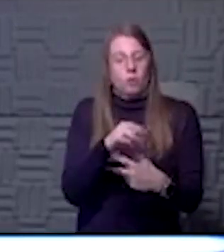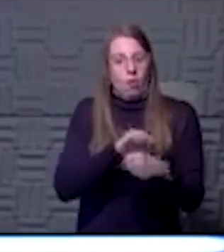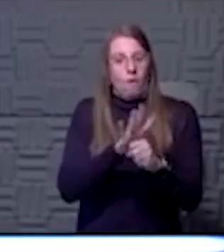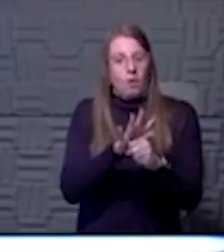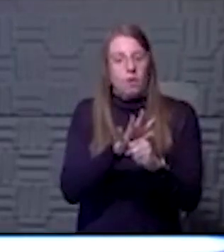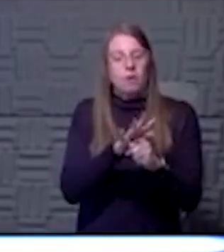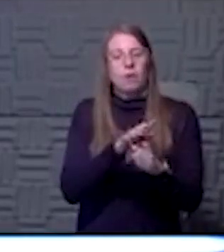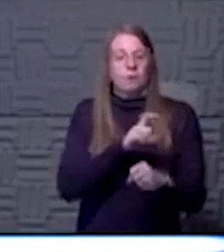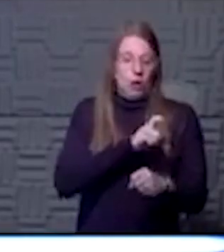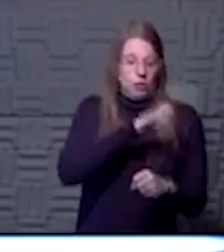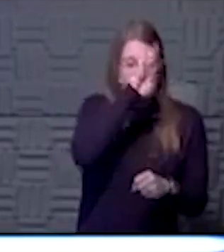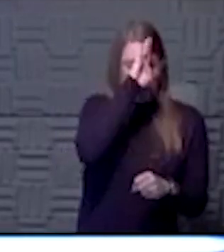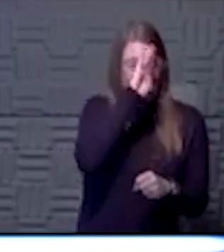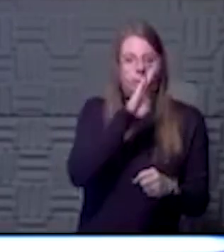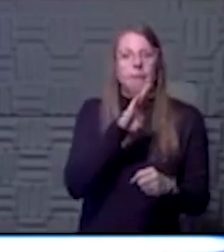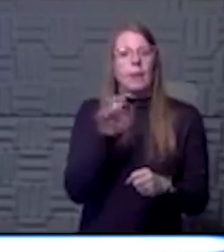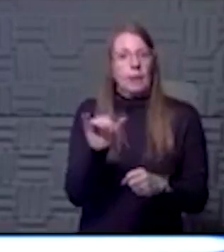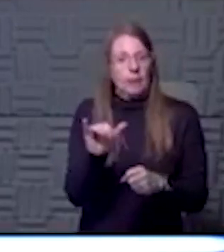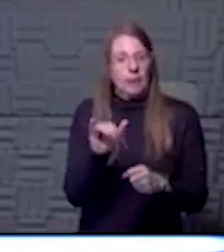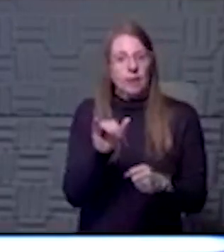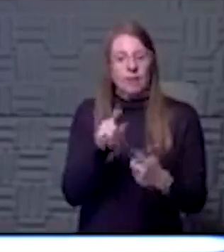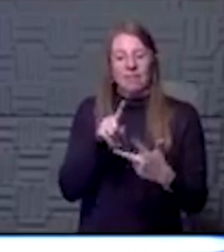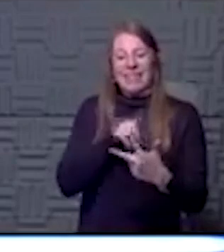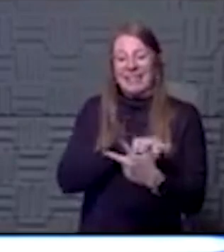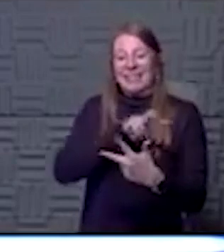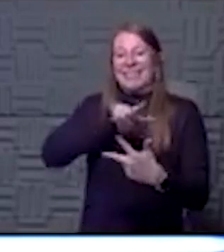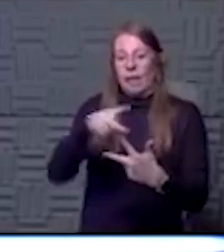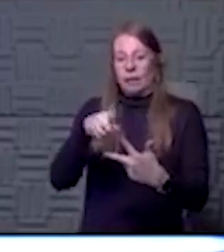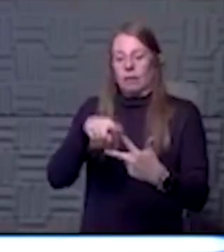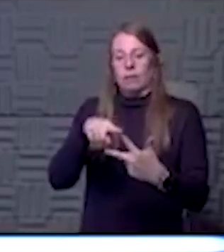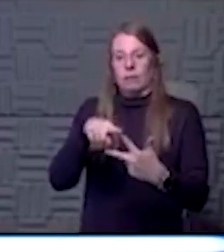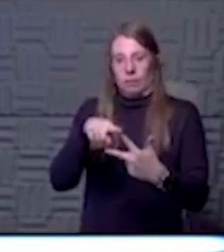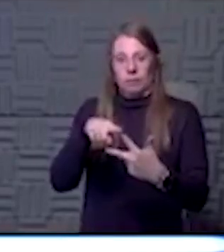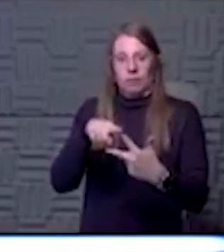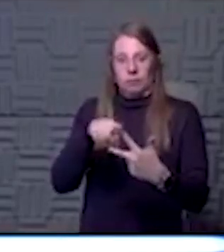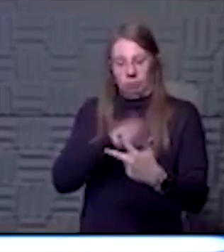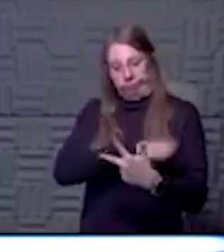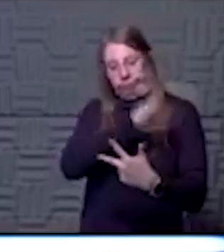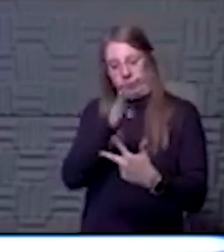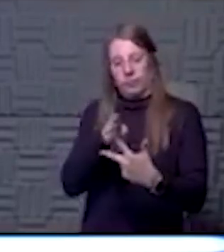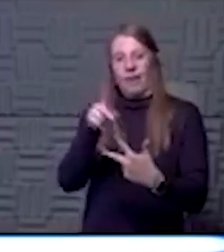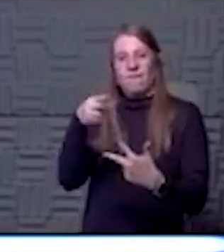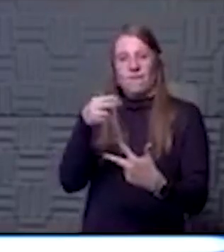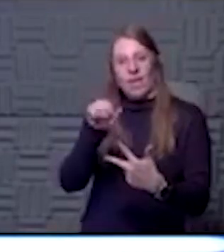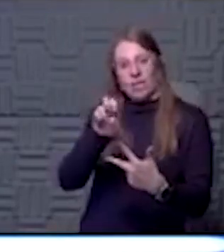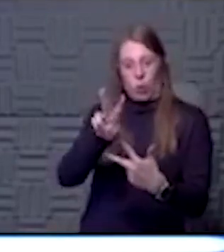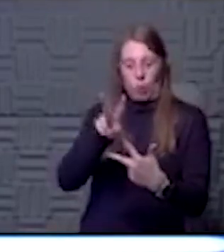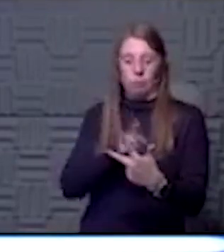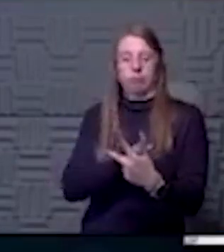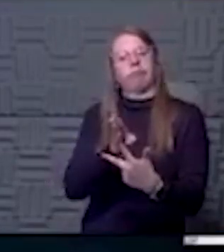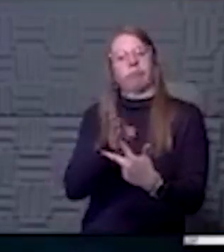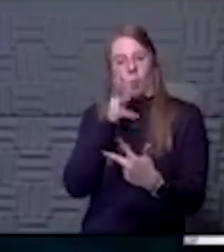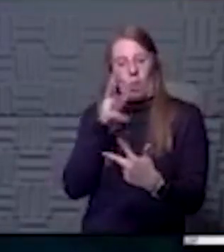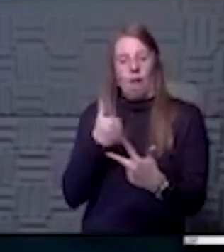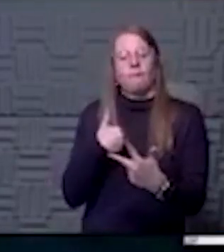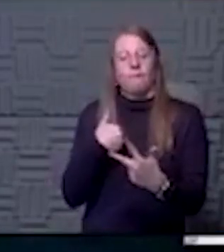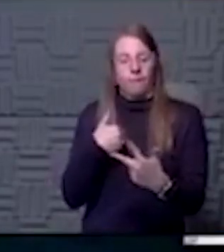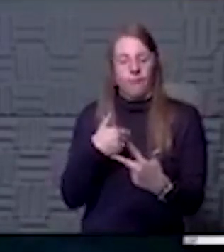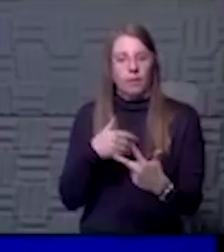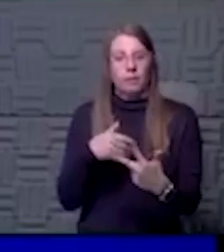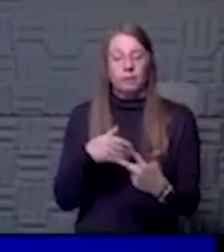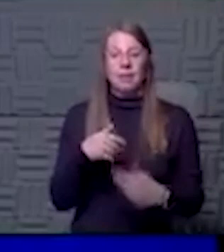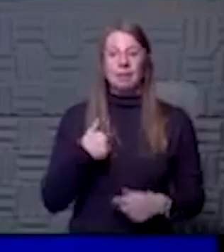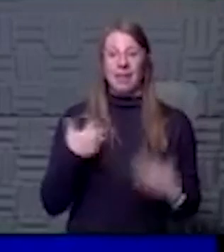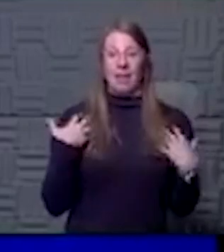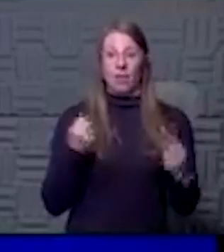responders, and then certainly essential workers will be up in the early part of phase 2. Okay. If I'm a